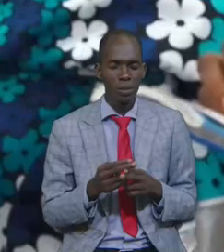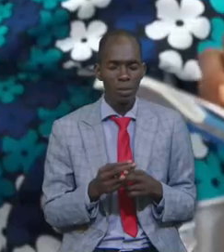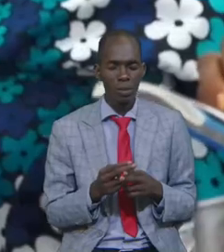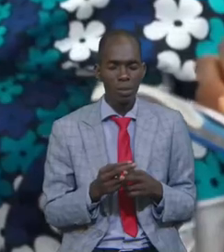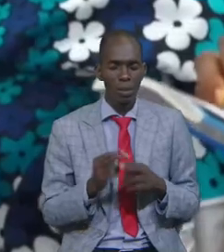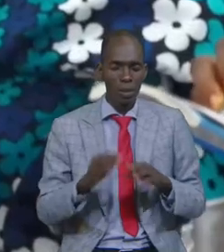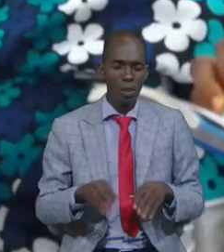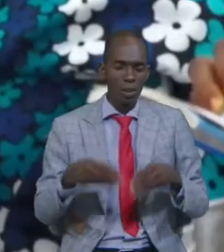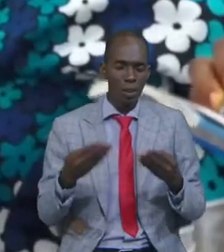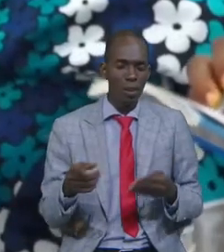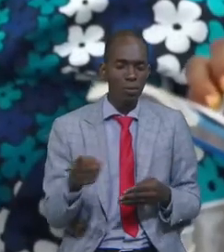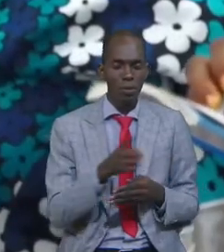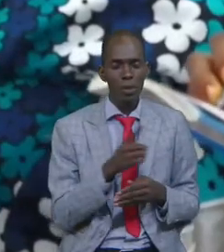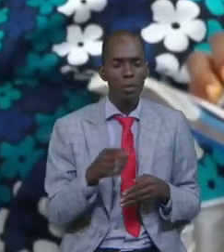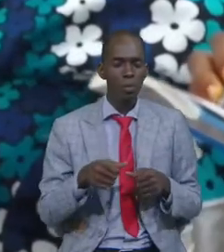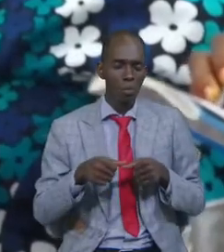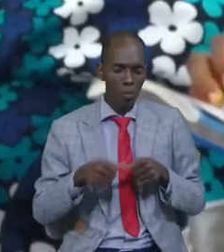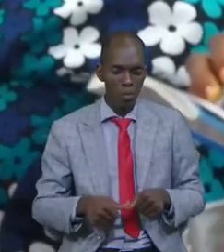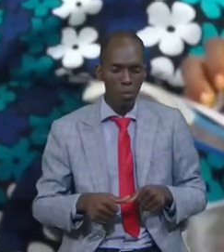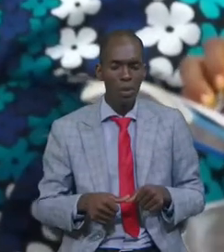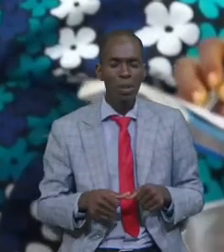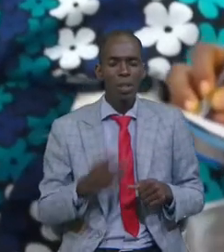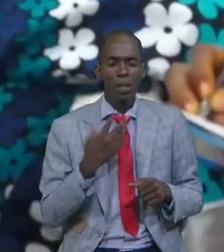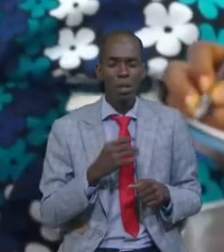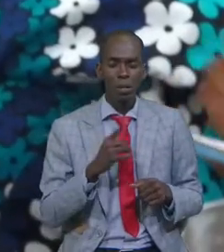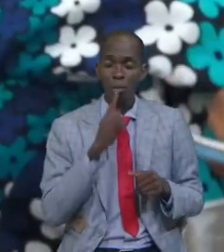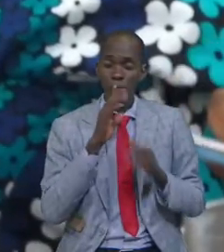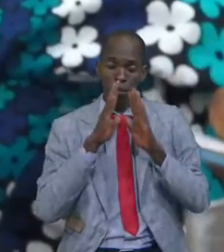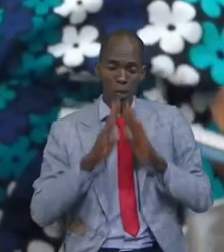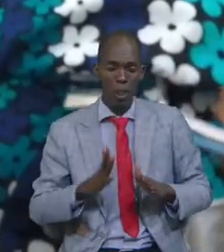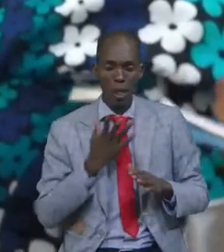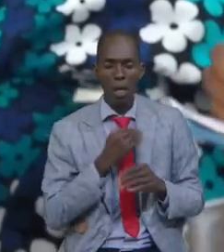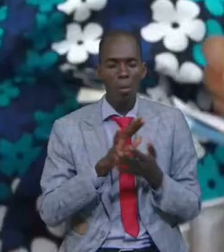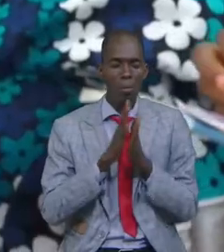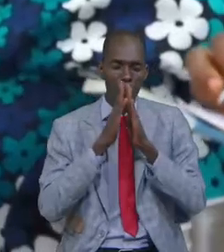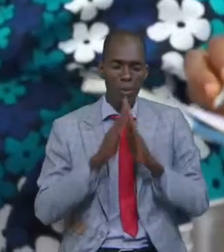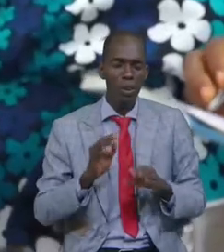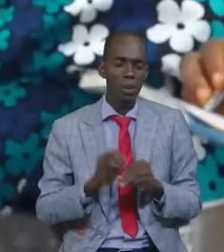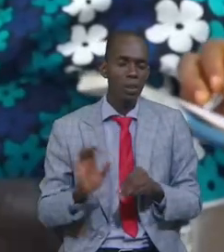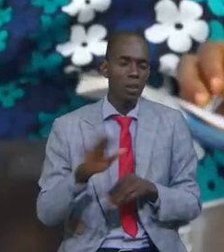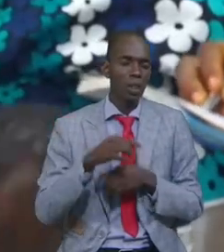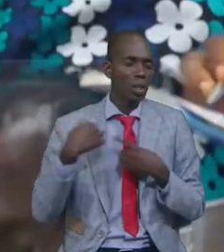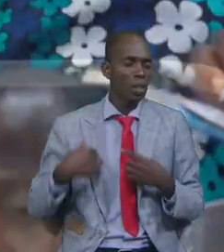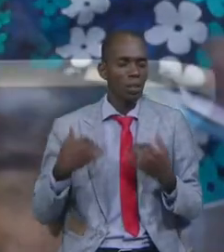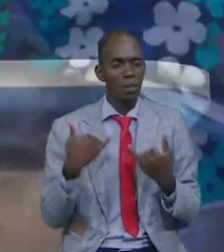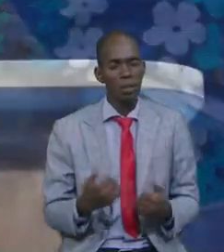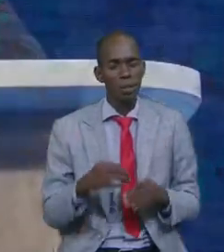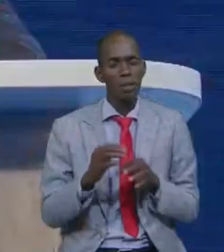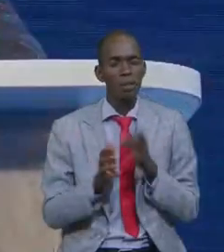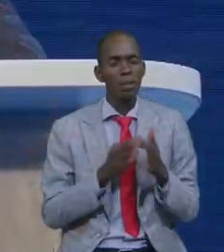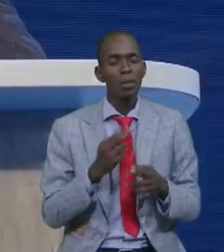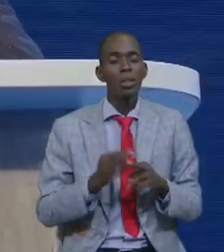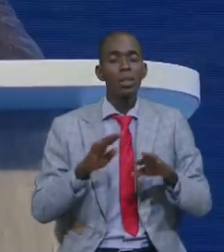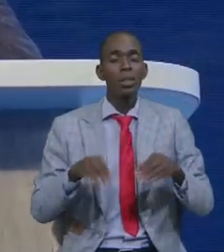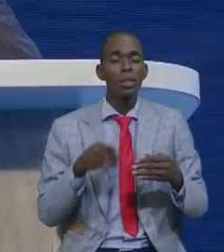Grant them pardon and peace in their hearts right now. And Lord, give them the power to have